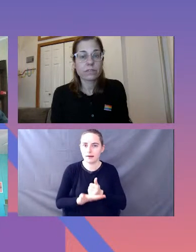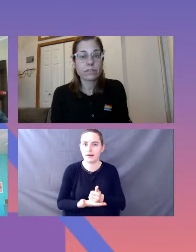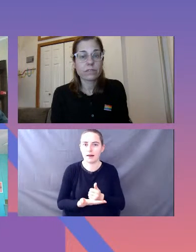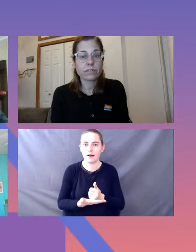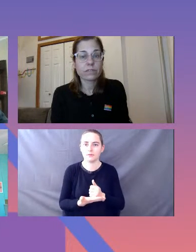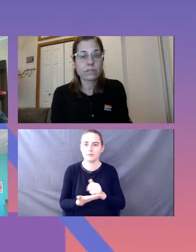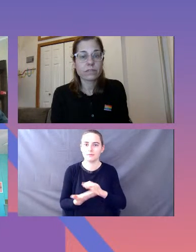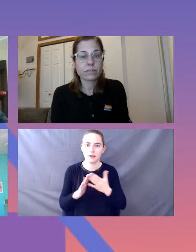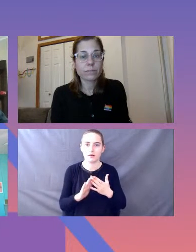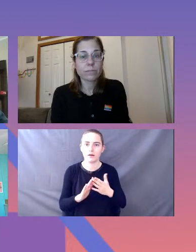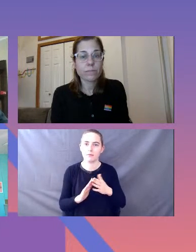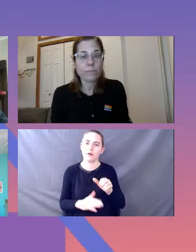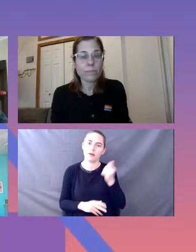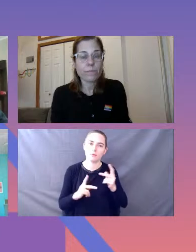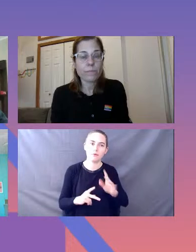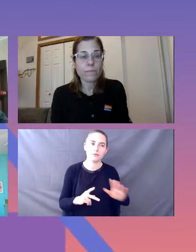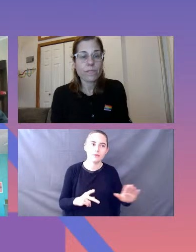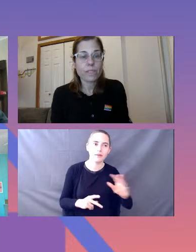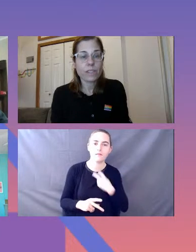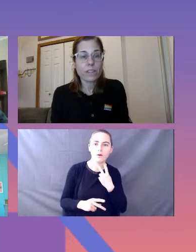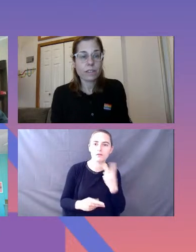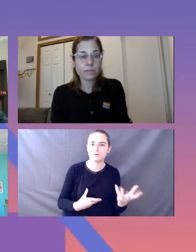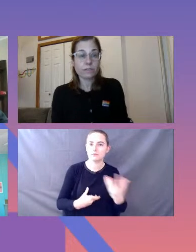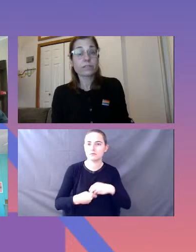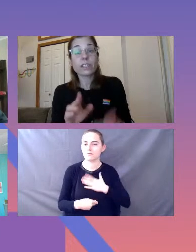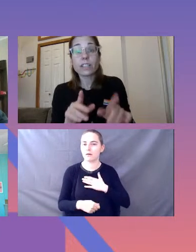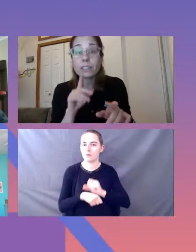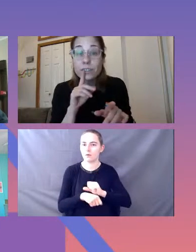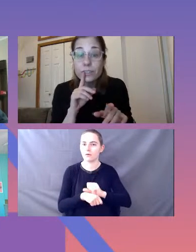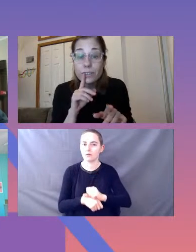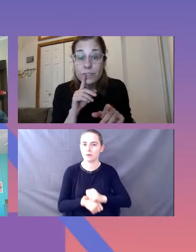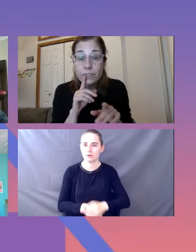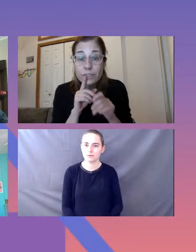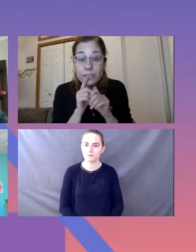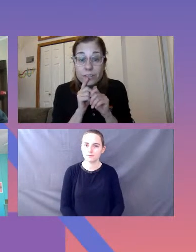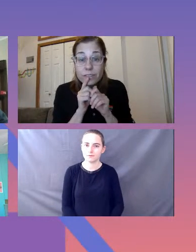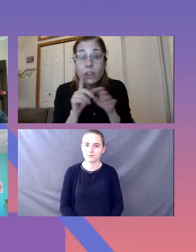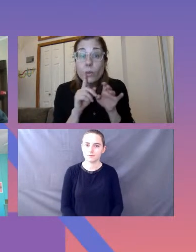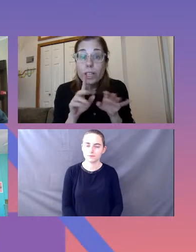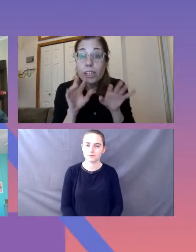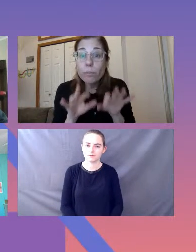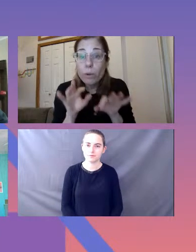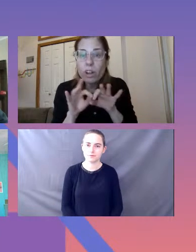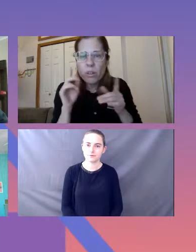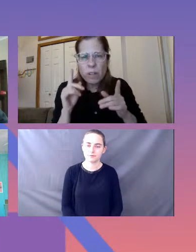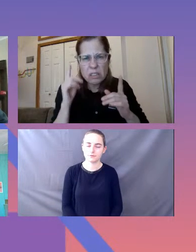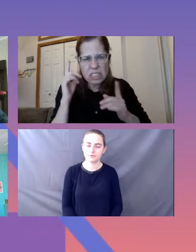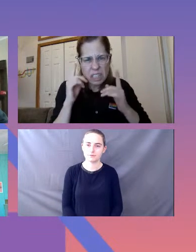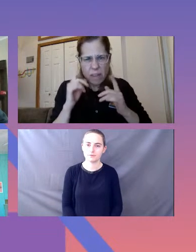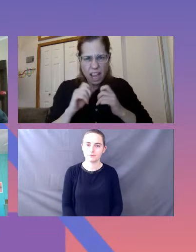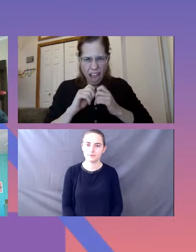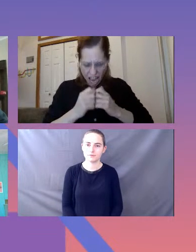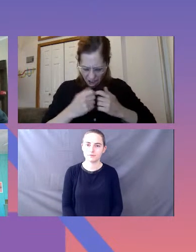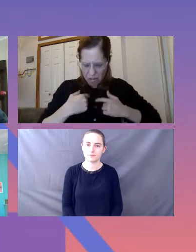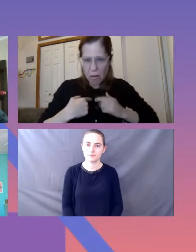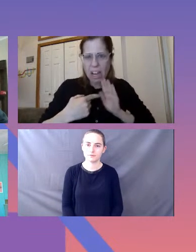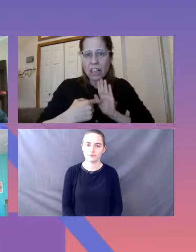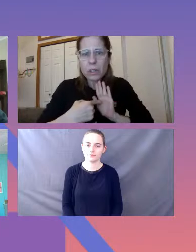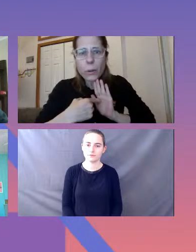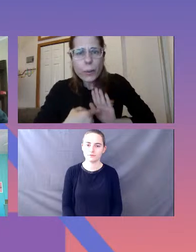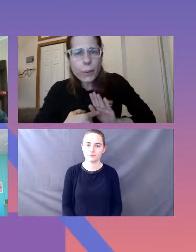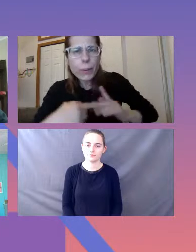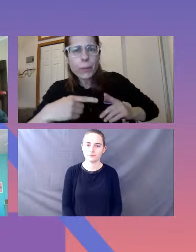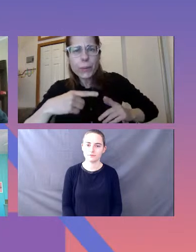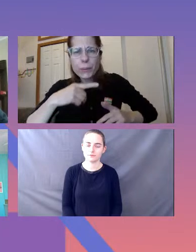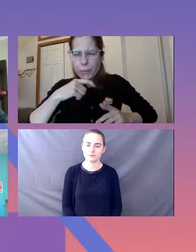yet. Now, that's super important. I think especially when we consider representation, and who are we seeing in our community,